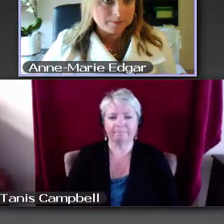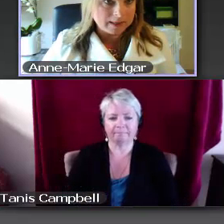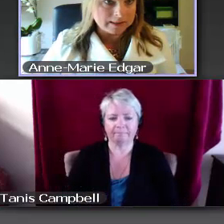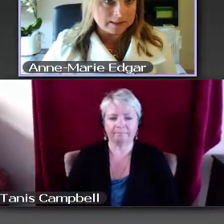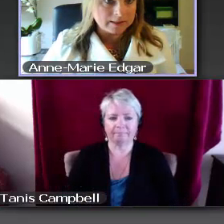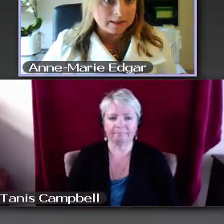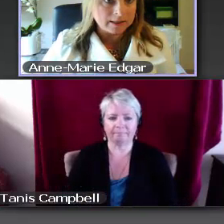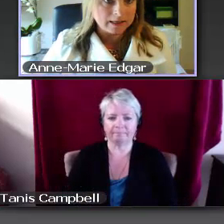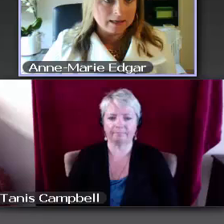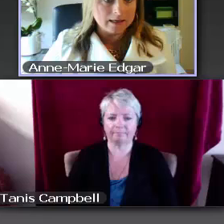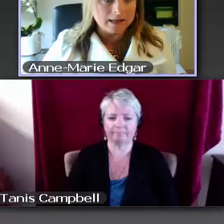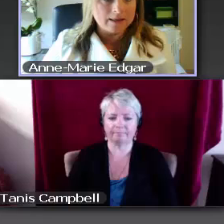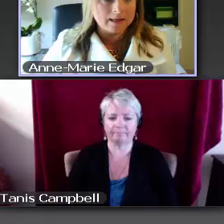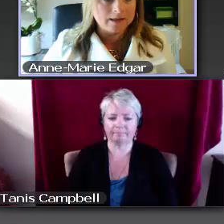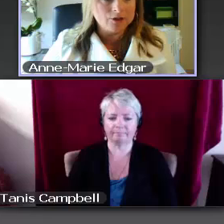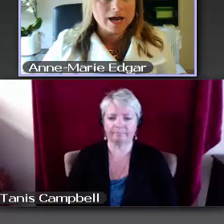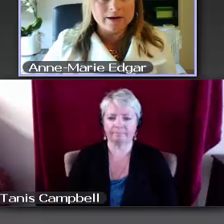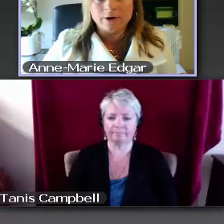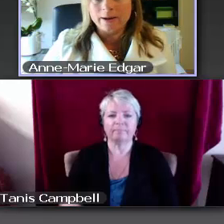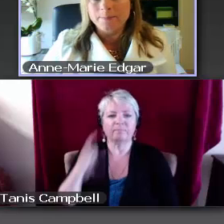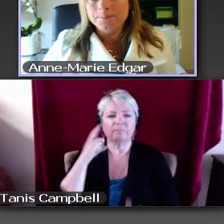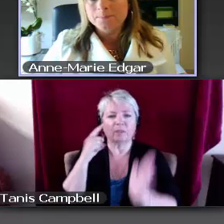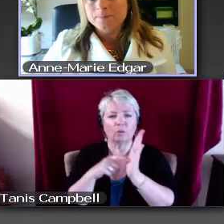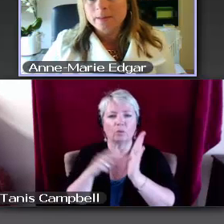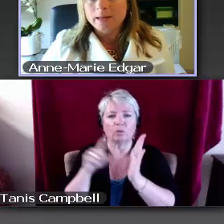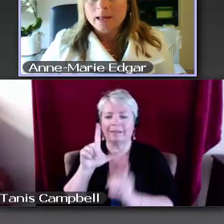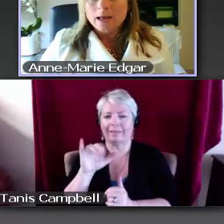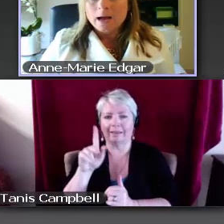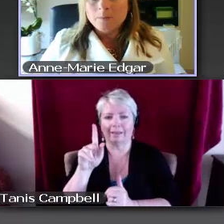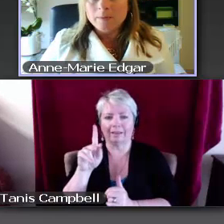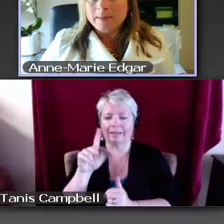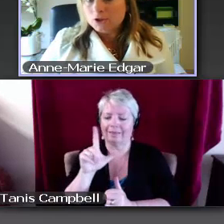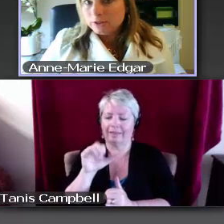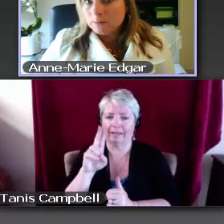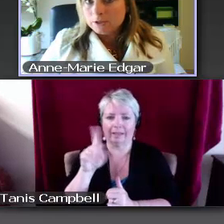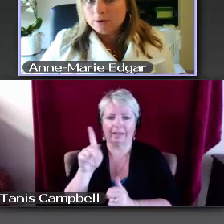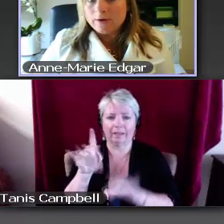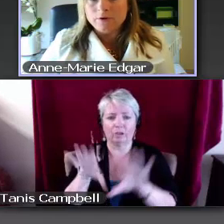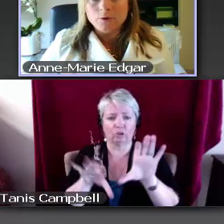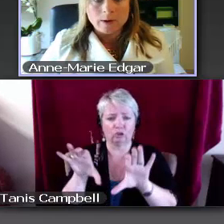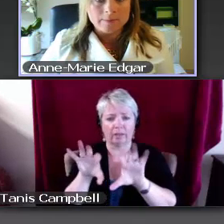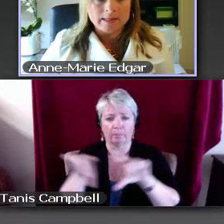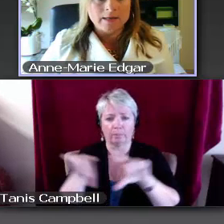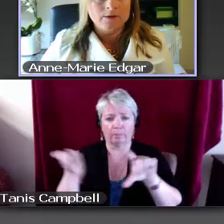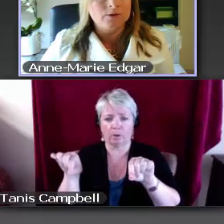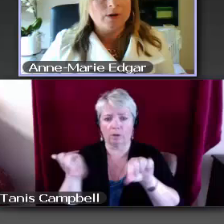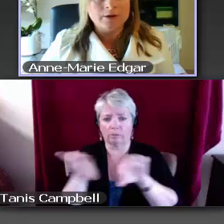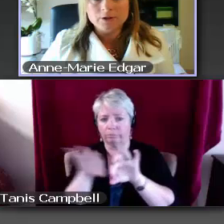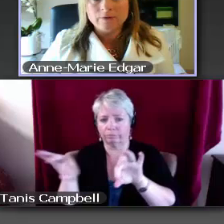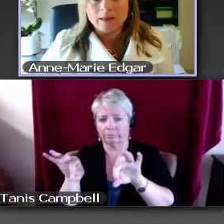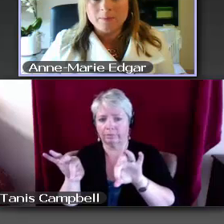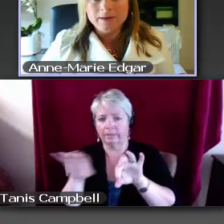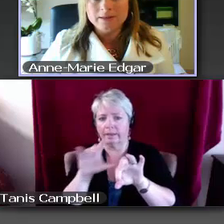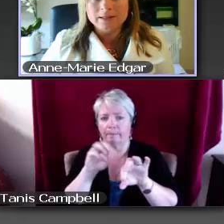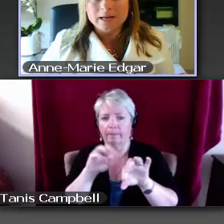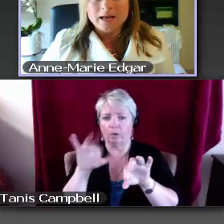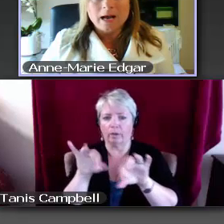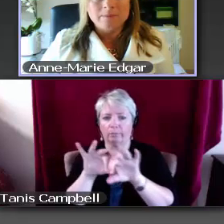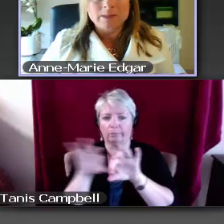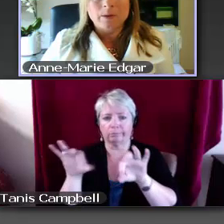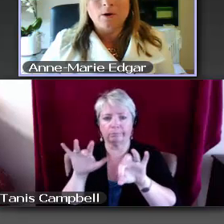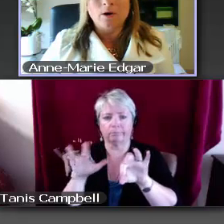And Mary's pasted the link in the chat area. I will mention that we do have a new website under